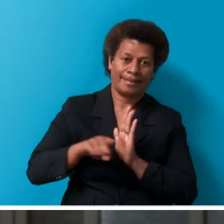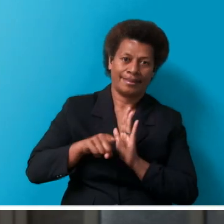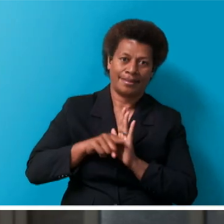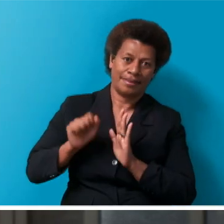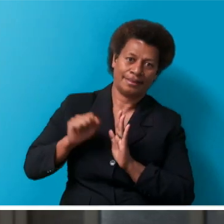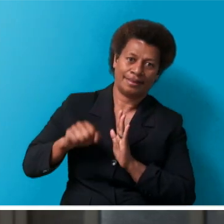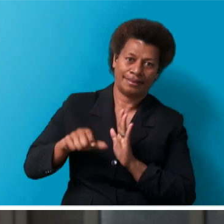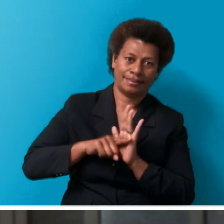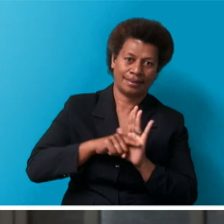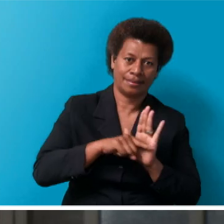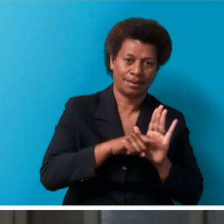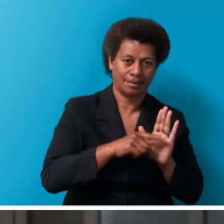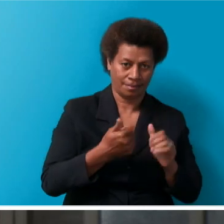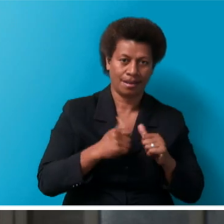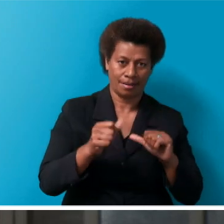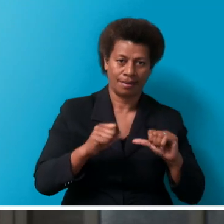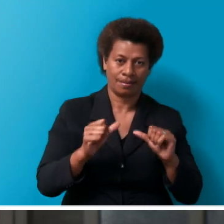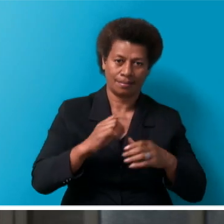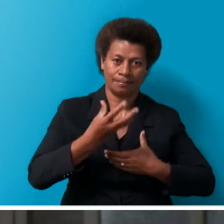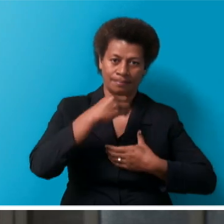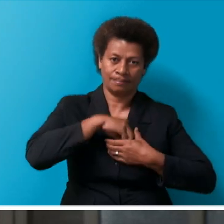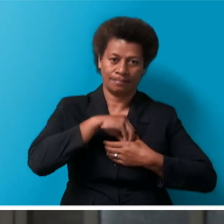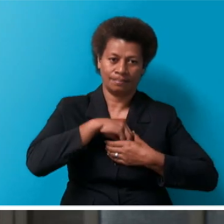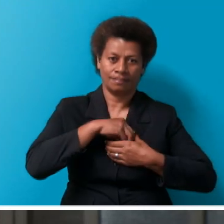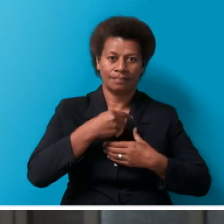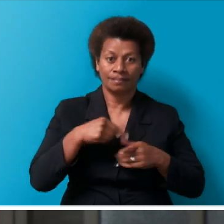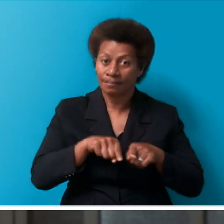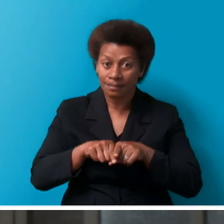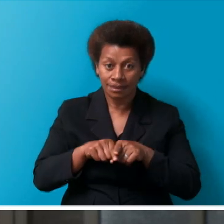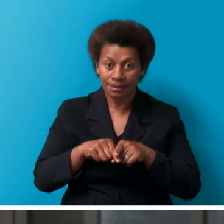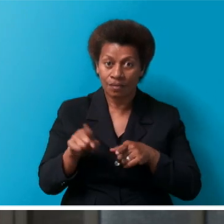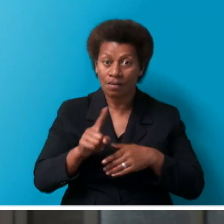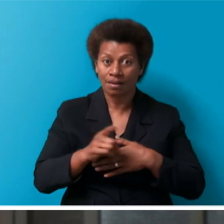us. It feeds the insecurity among some.